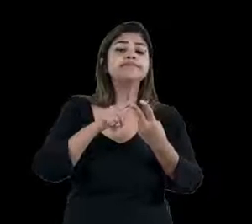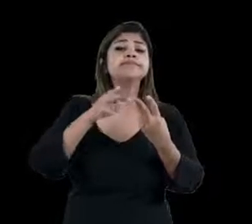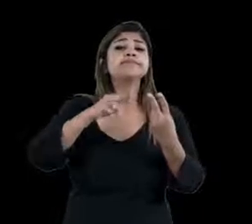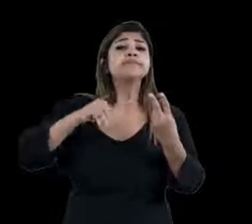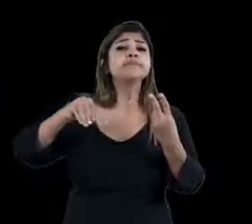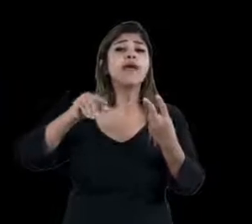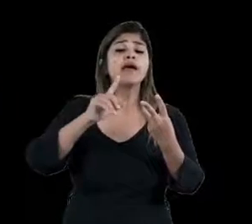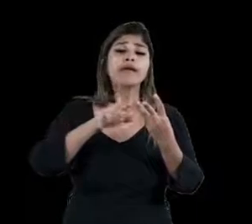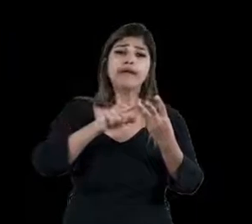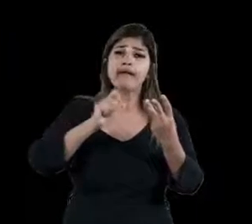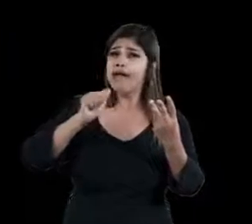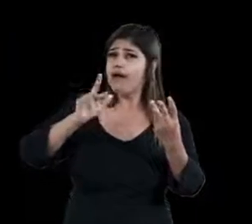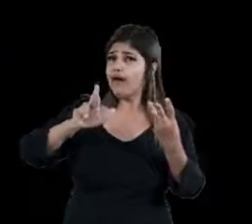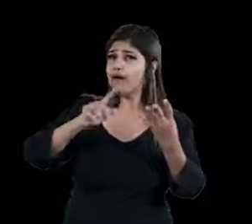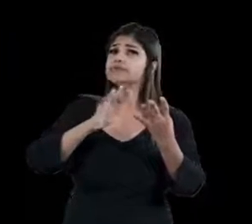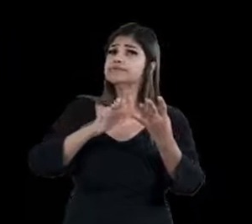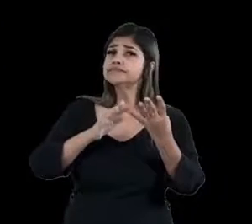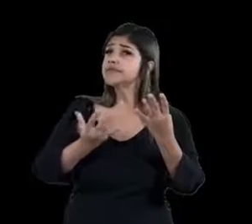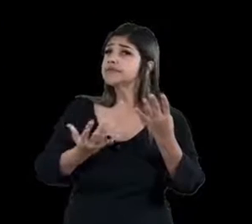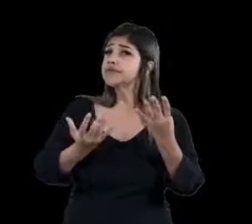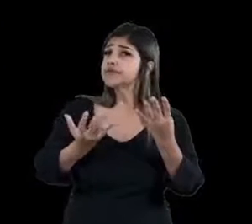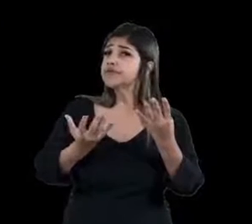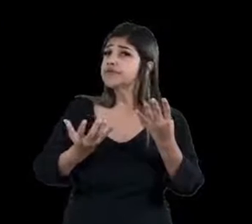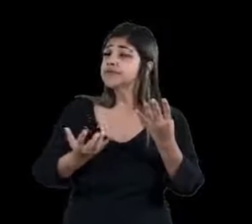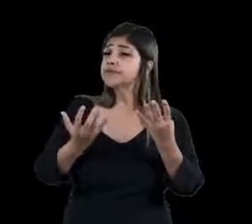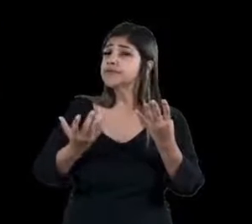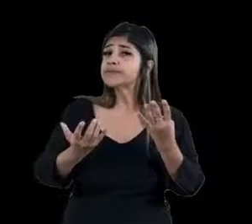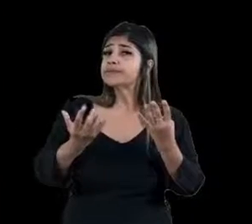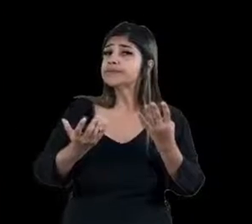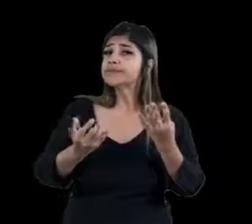There is water, then earth, air, and fire.